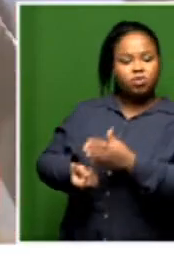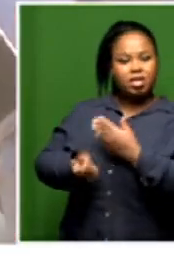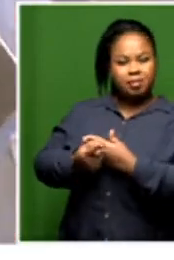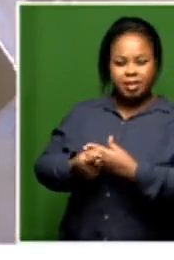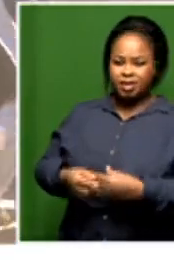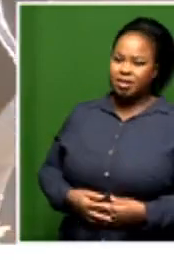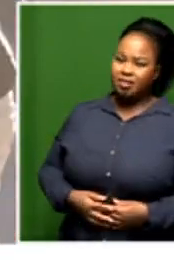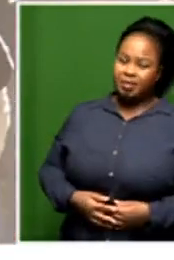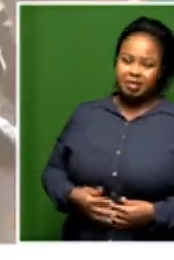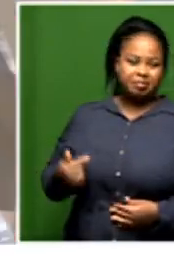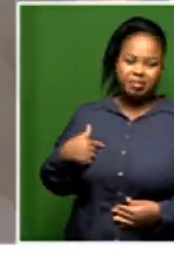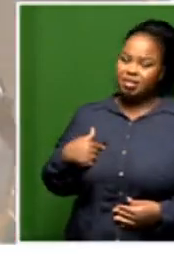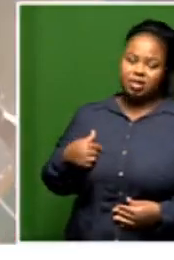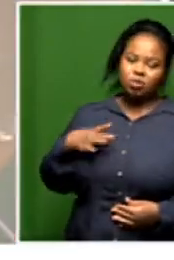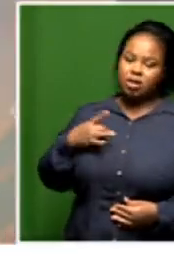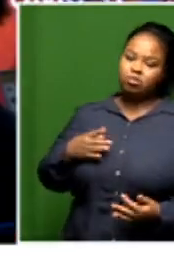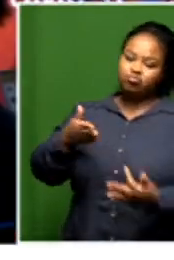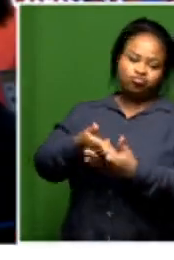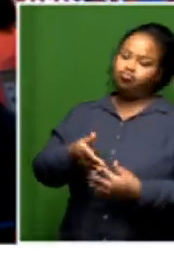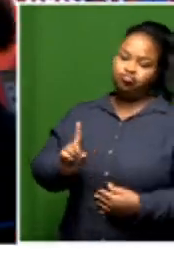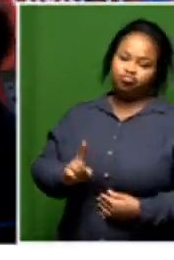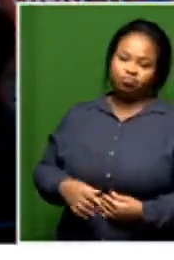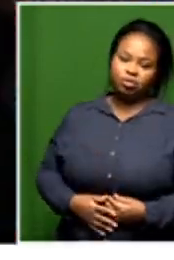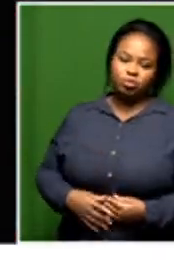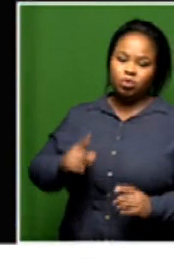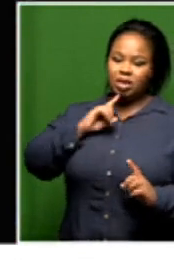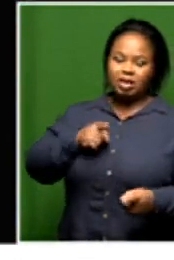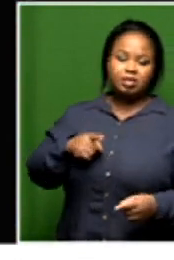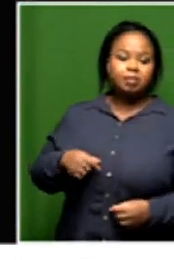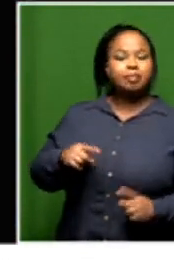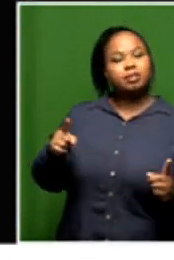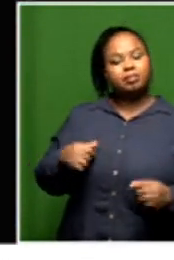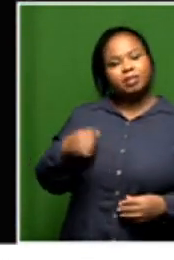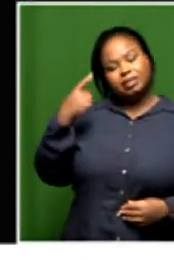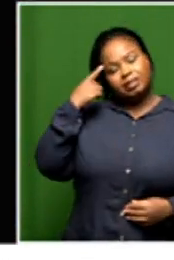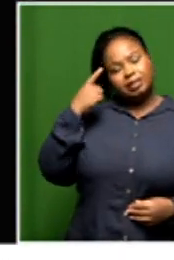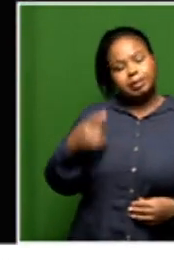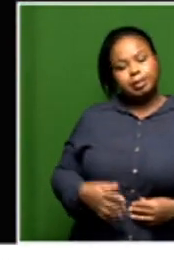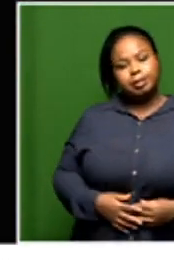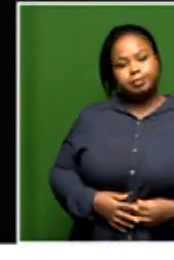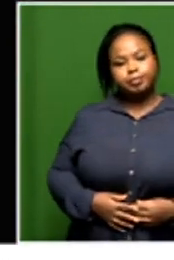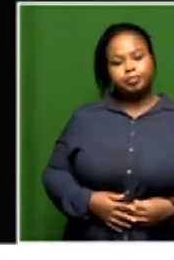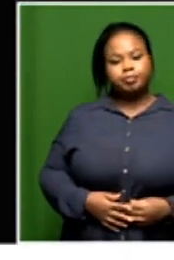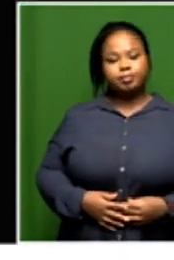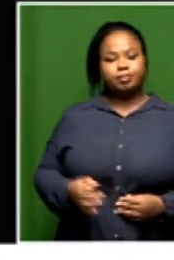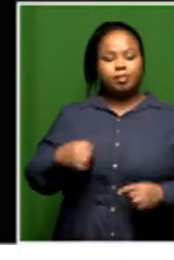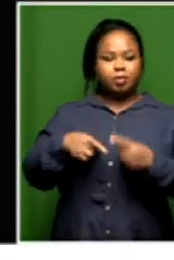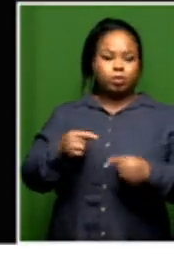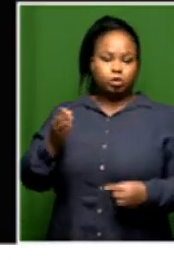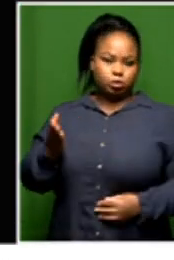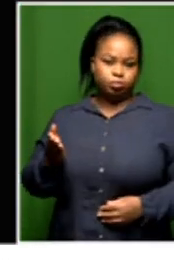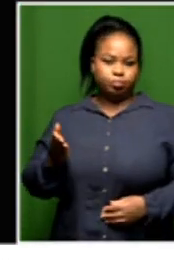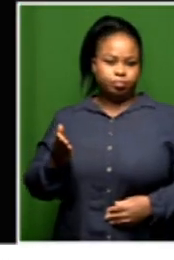a distance. So I would not like to venture an answer. I just think, with regards